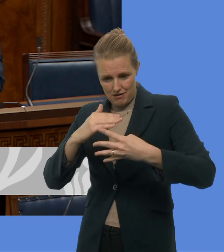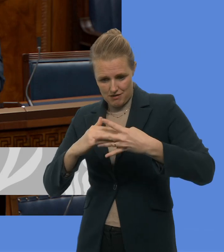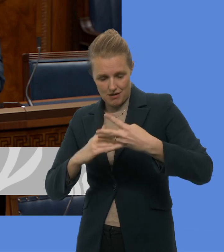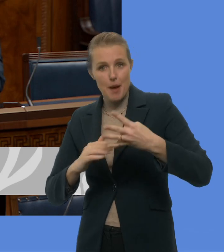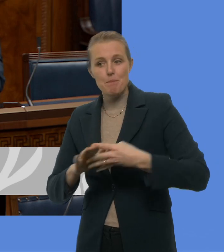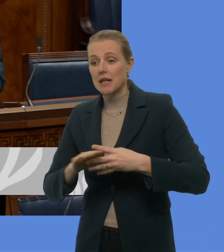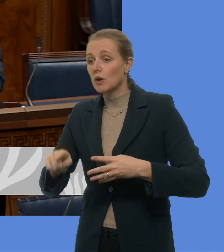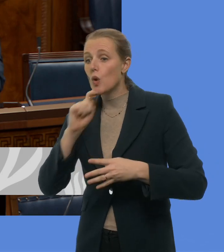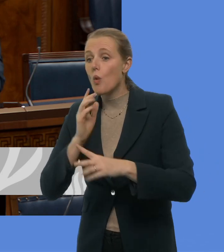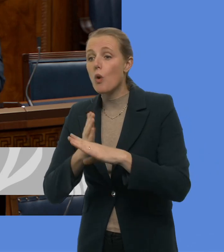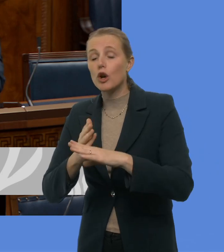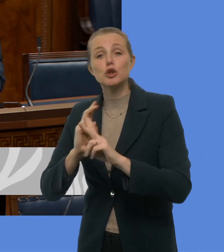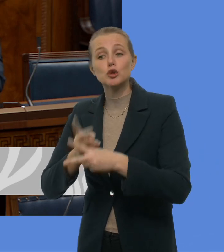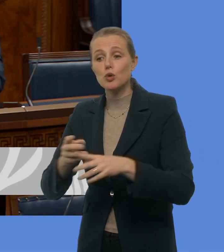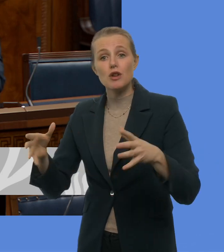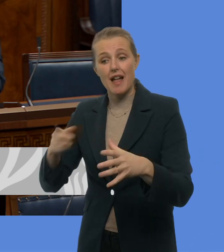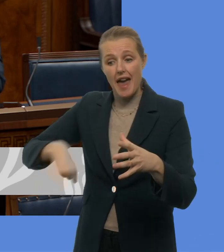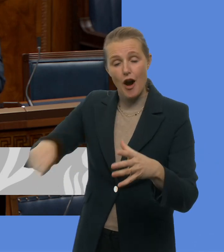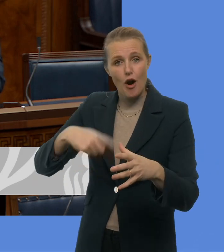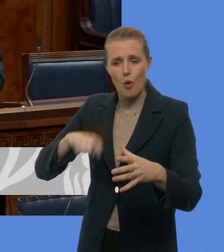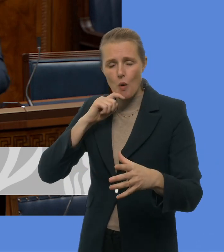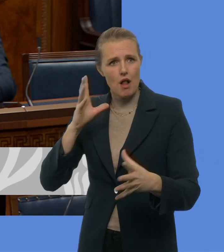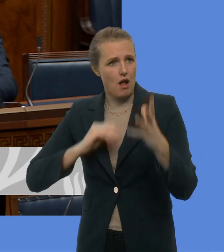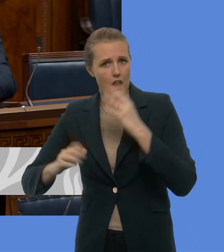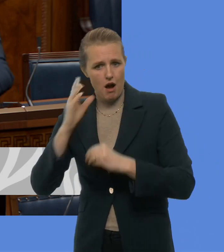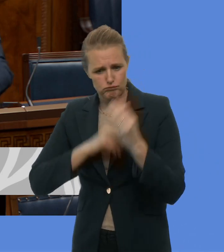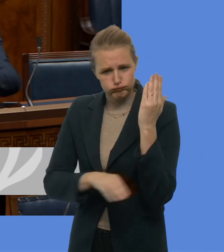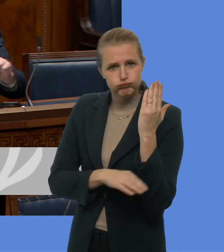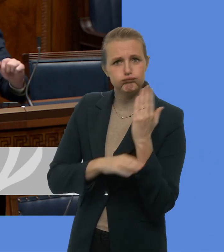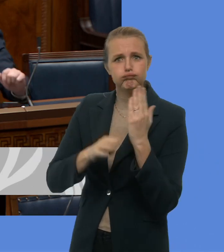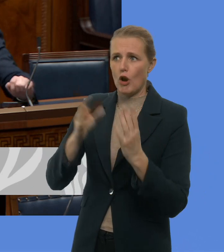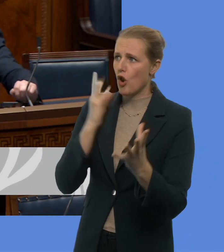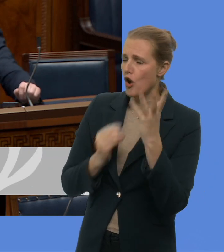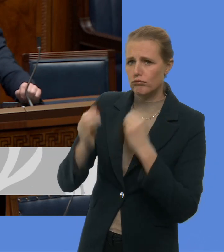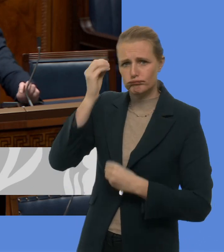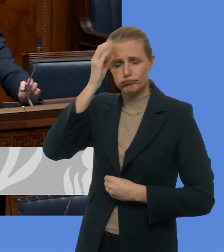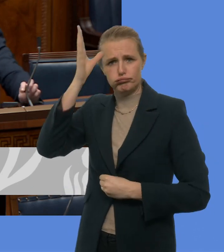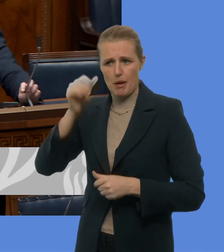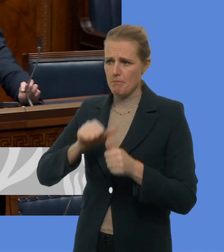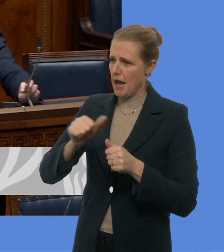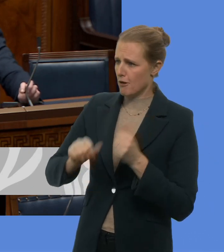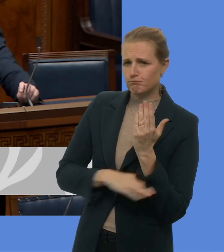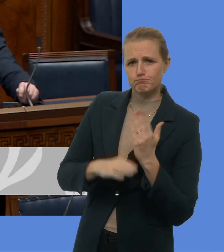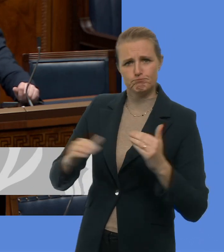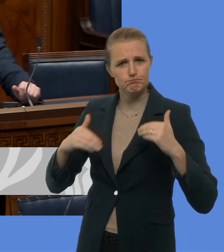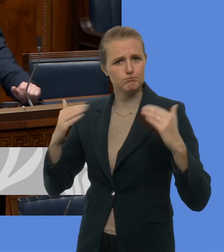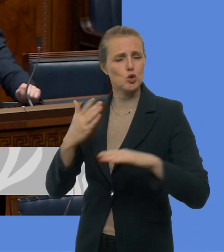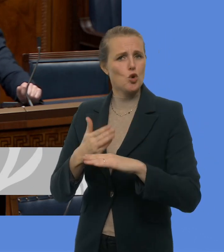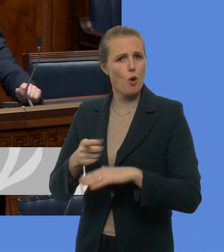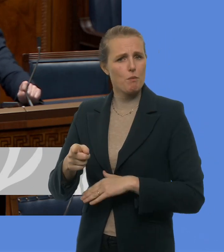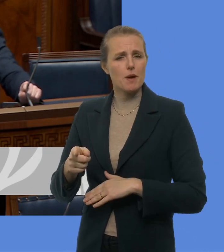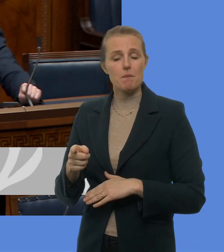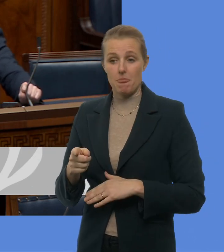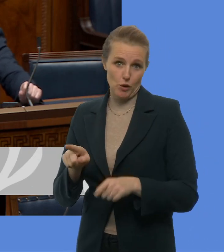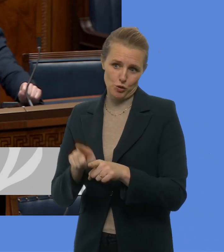as a result it should enable them to use their practice experience, their knowledge and their skills to better support service users. Now, I've